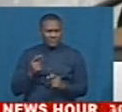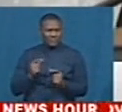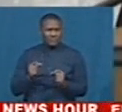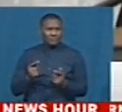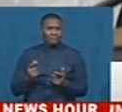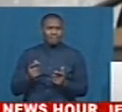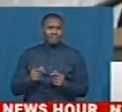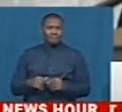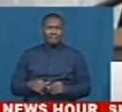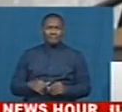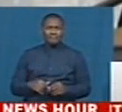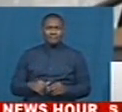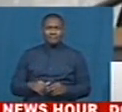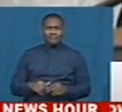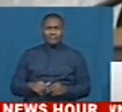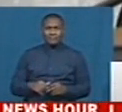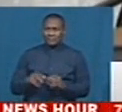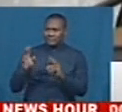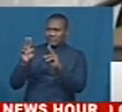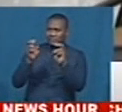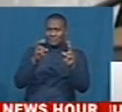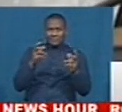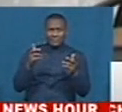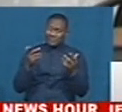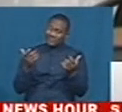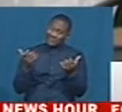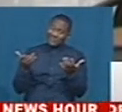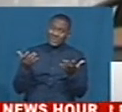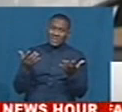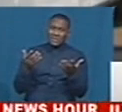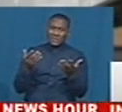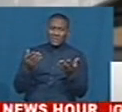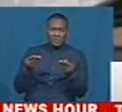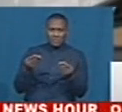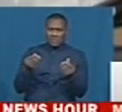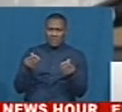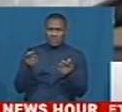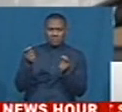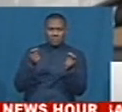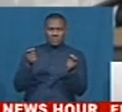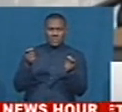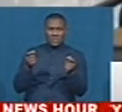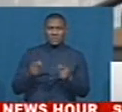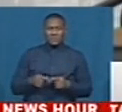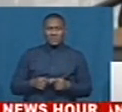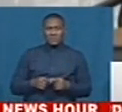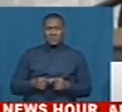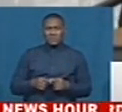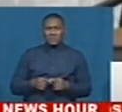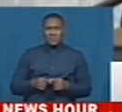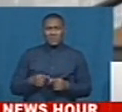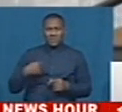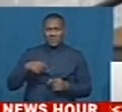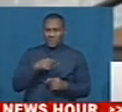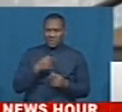interventions needed in addressing the fundamental issues plaguing the current land administration system. There is capital value